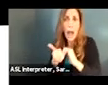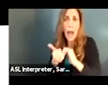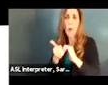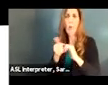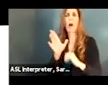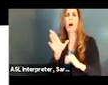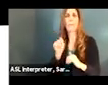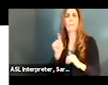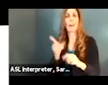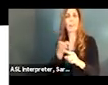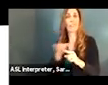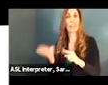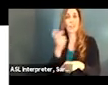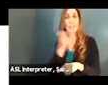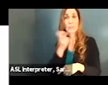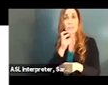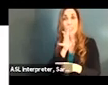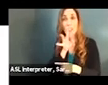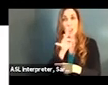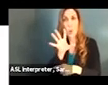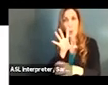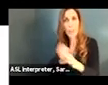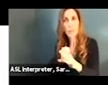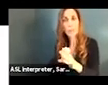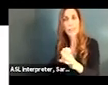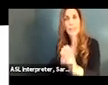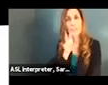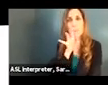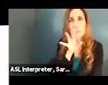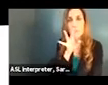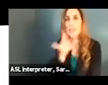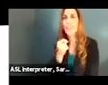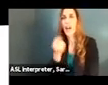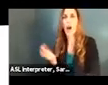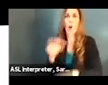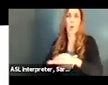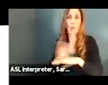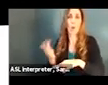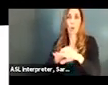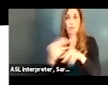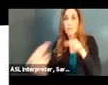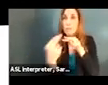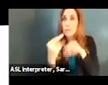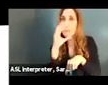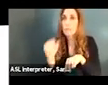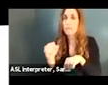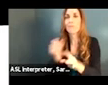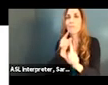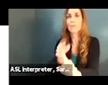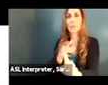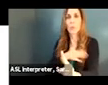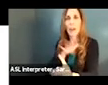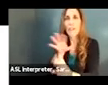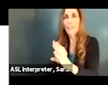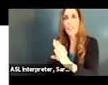the area of speech therapy, I want them engaged, and then I overlay on top of that my goals and objectives and my